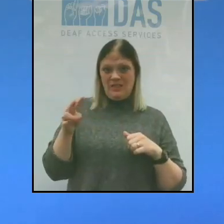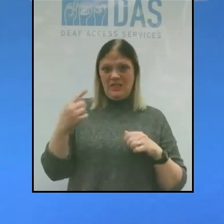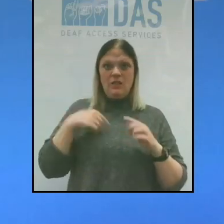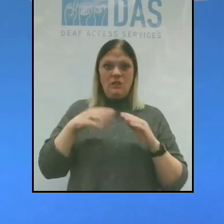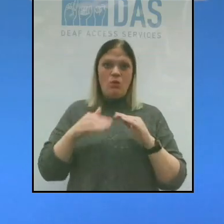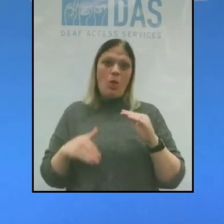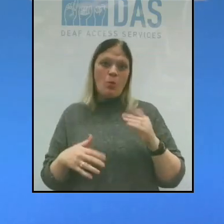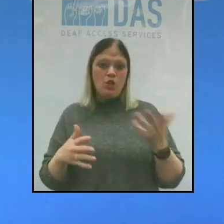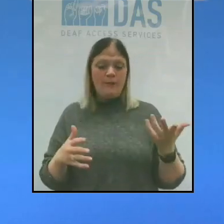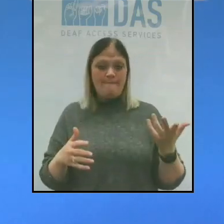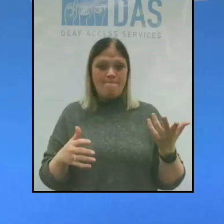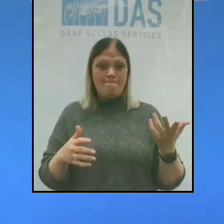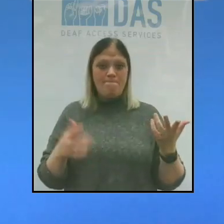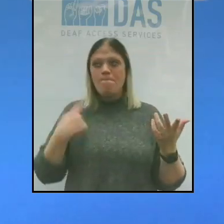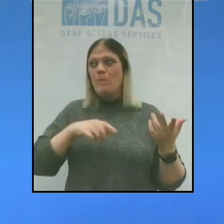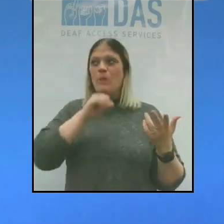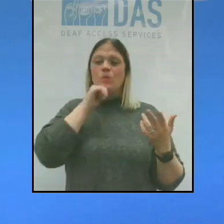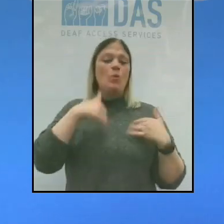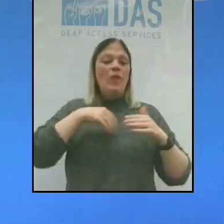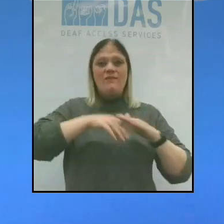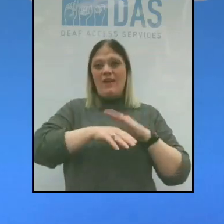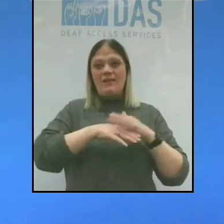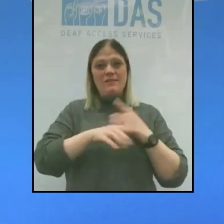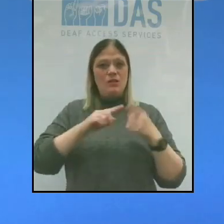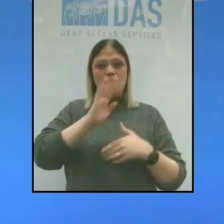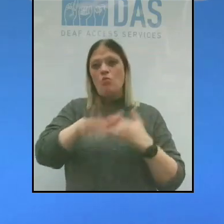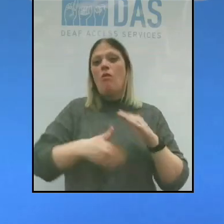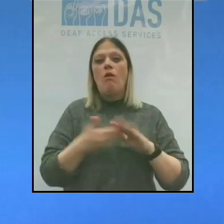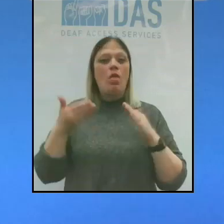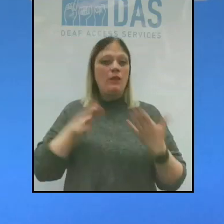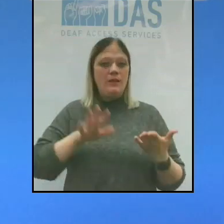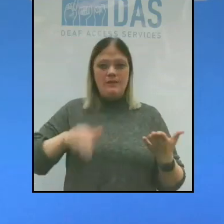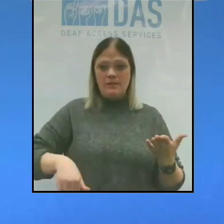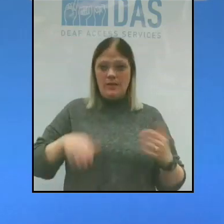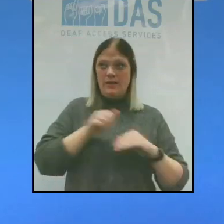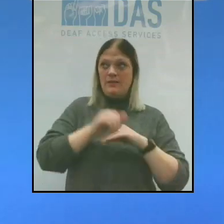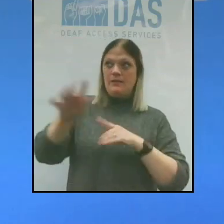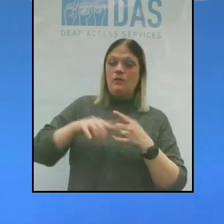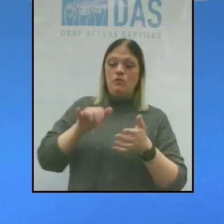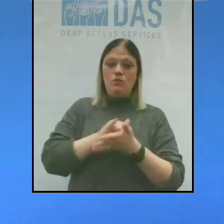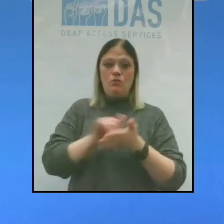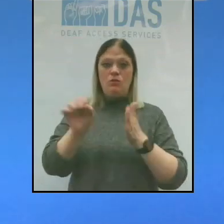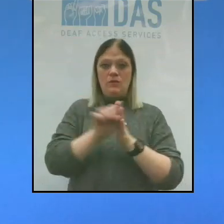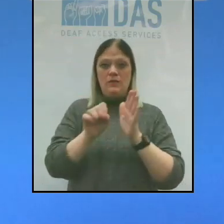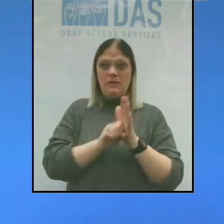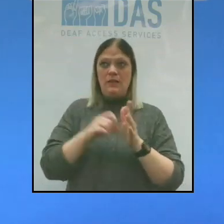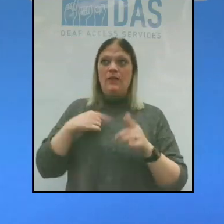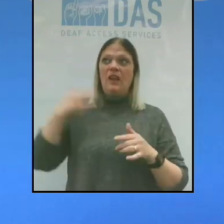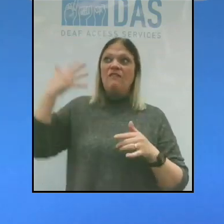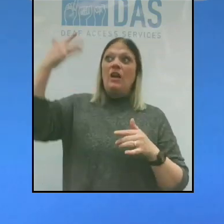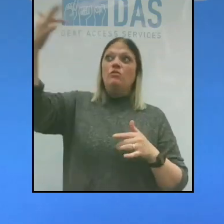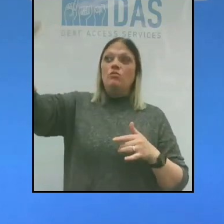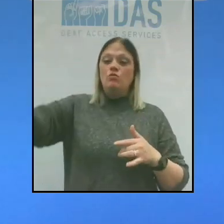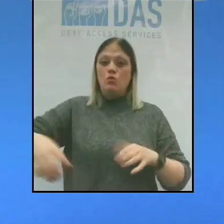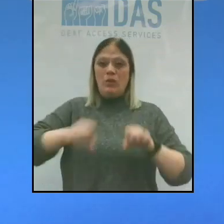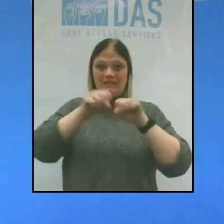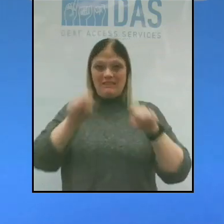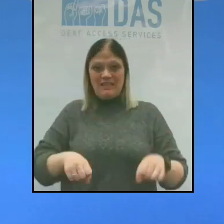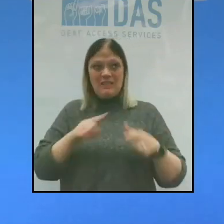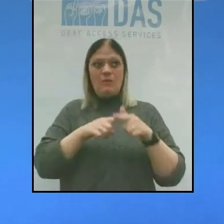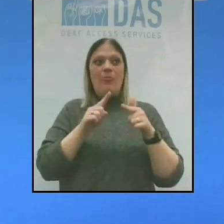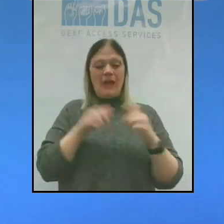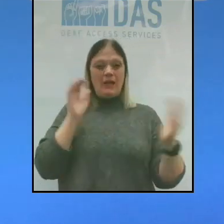lower. We do not have access to all the deaths yet. It goes to New York State, eventually it gets put in the system, and then we can do a